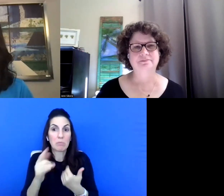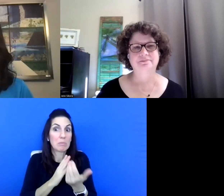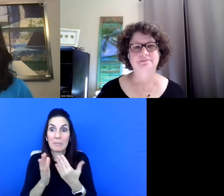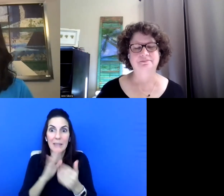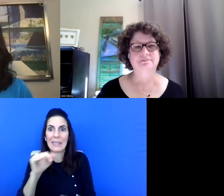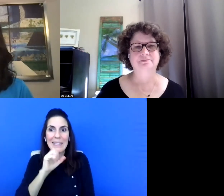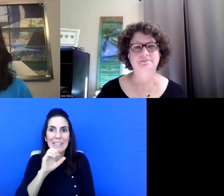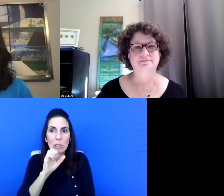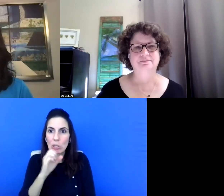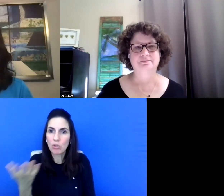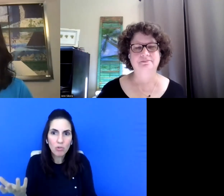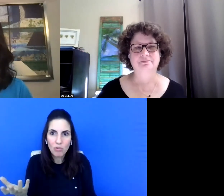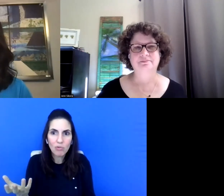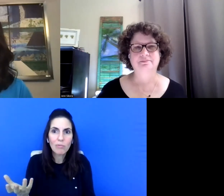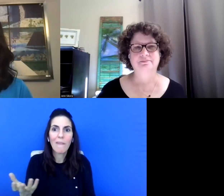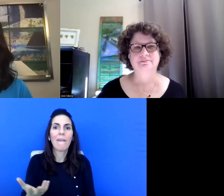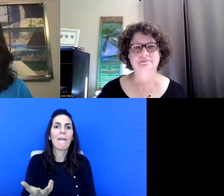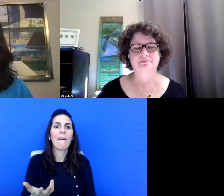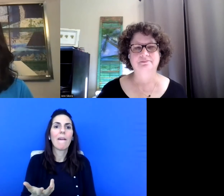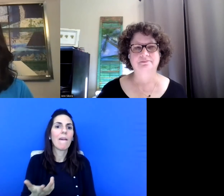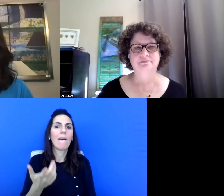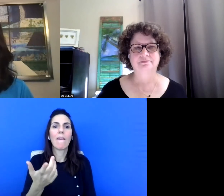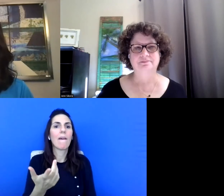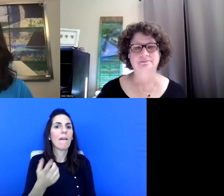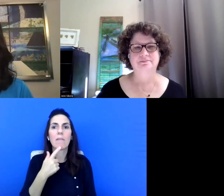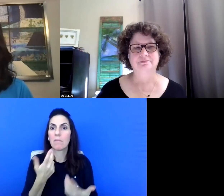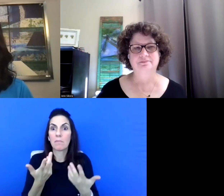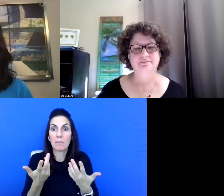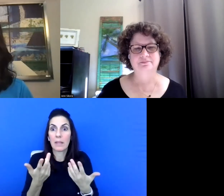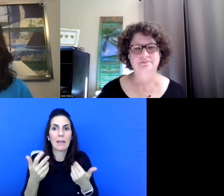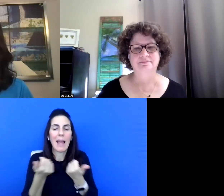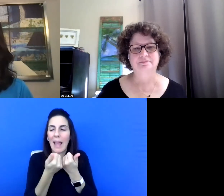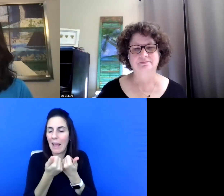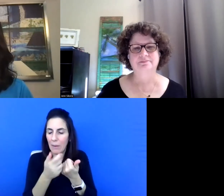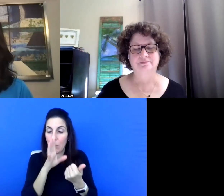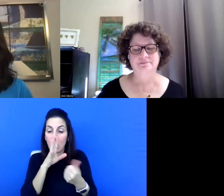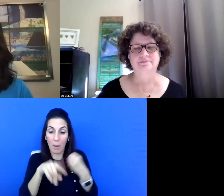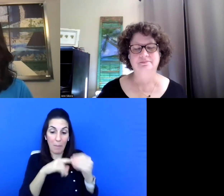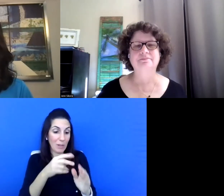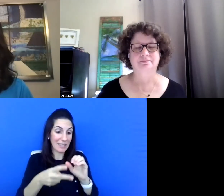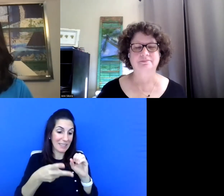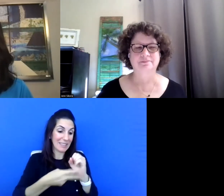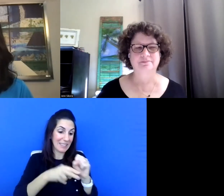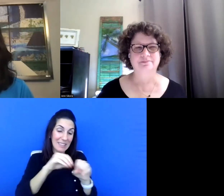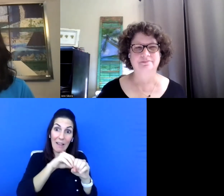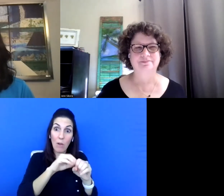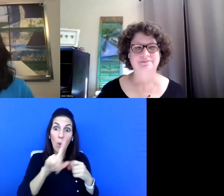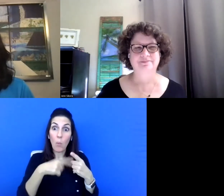are. Really, it's like anything when it comes to saving, is that the earlier you get started, the